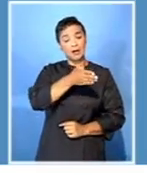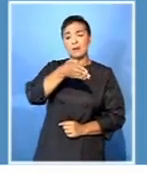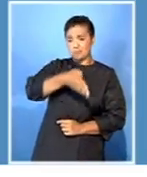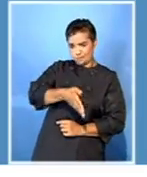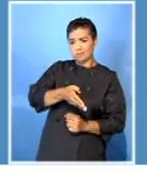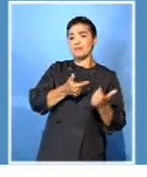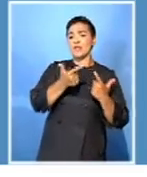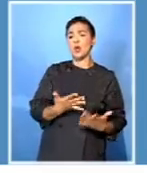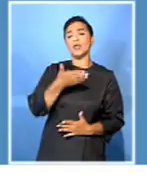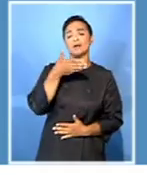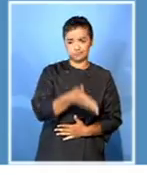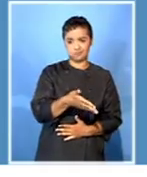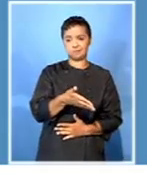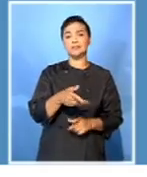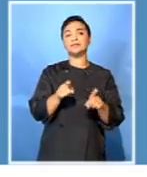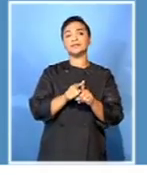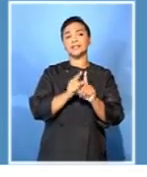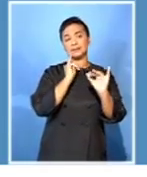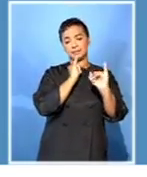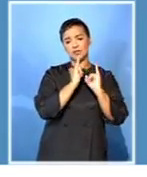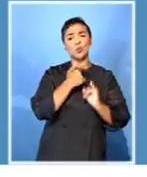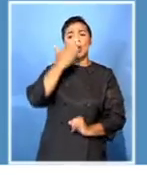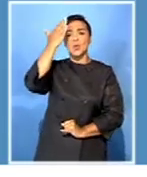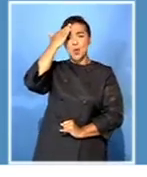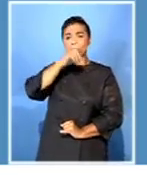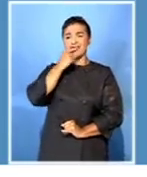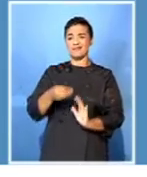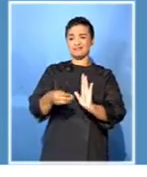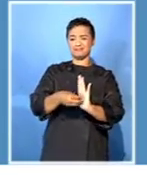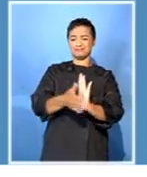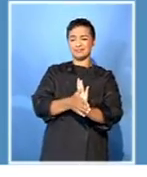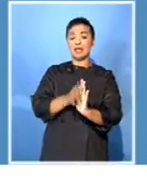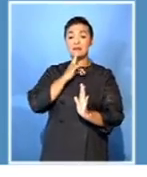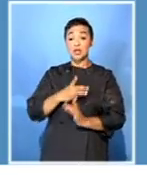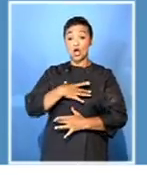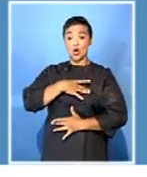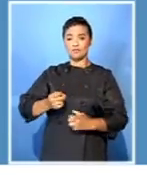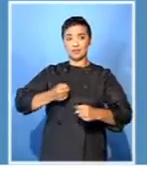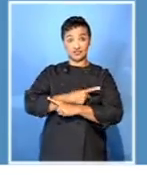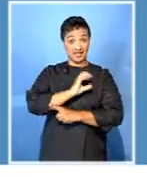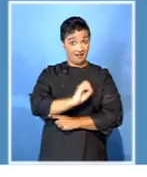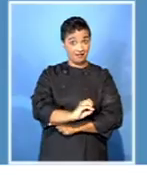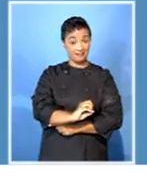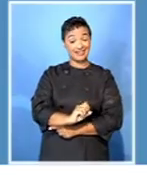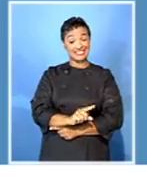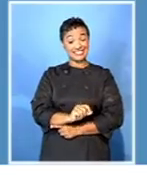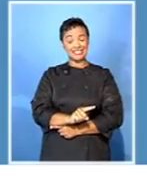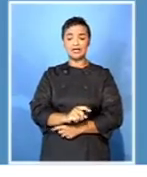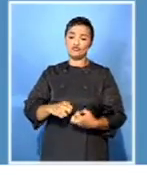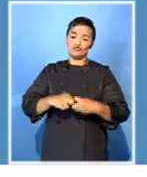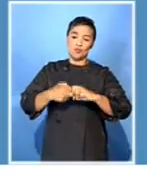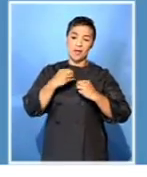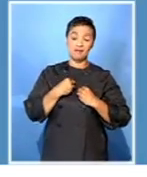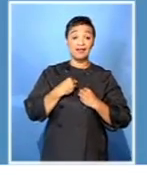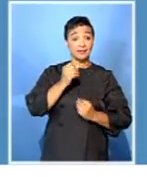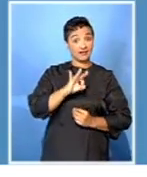his attorney. So we do know he's implicated. So that is, to me, that is the major hurdle. If he